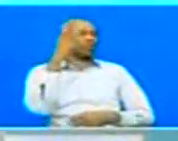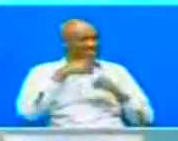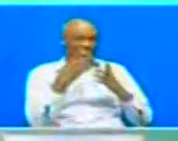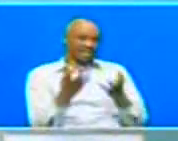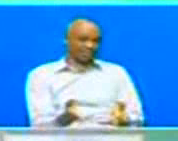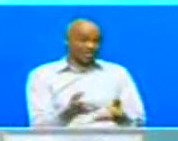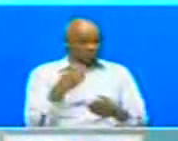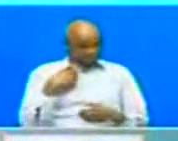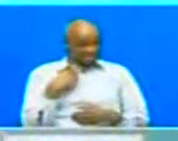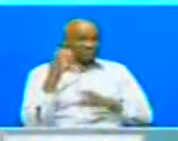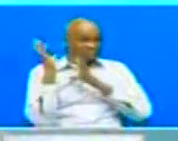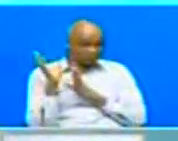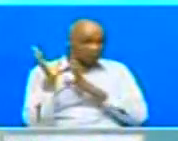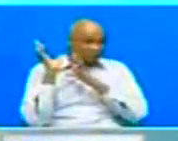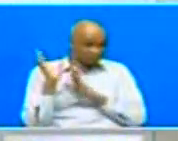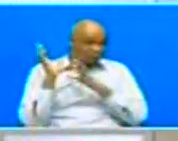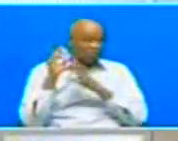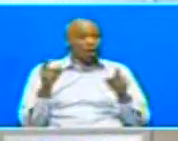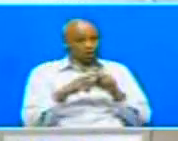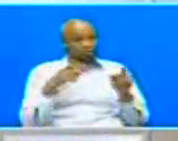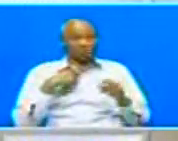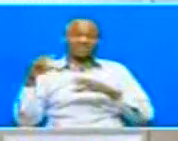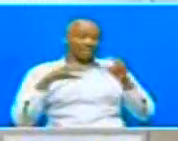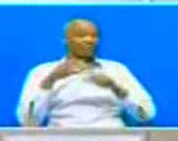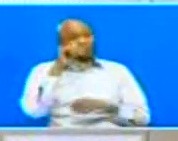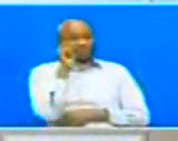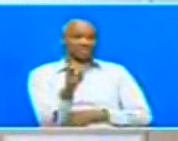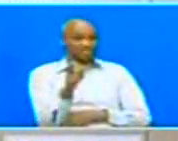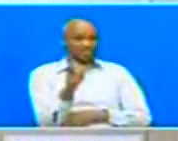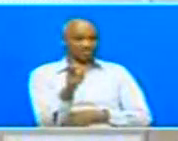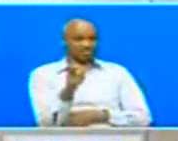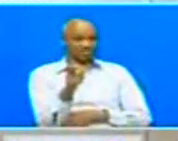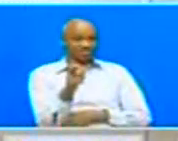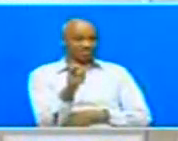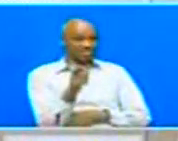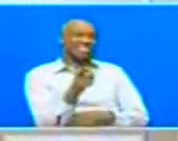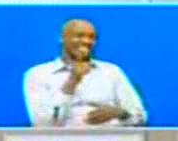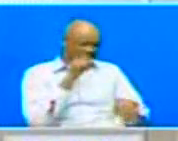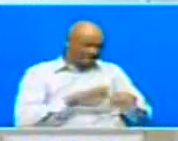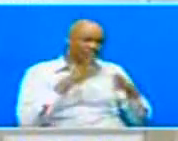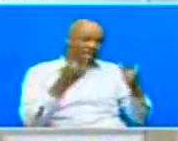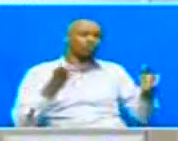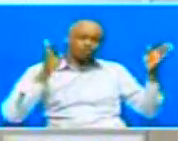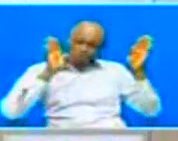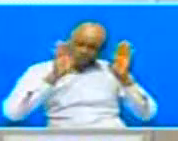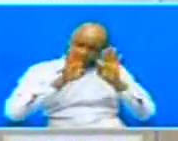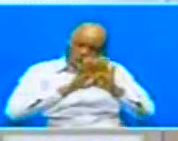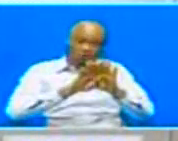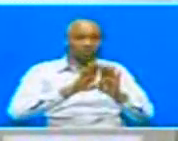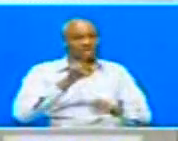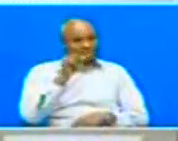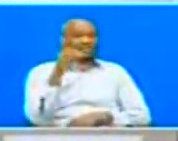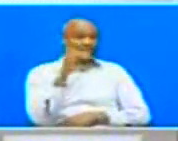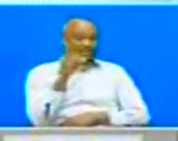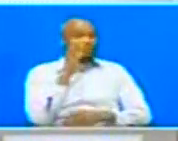years. We've carried the load. We've also paid the price. There's no doubt about it. And it is time to close that particular refugee